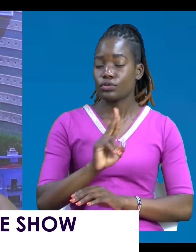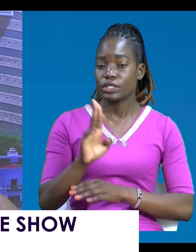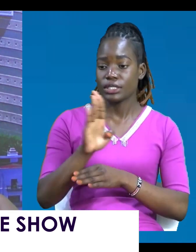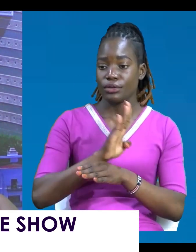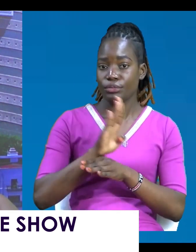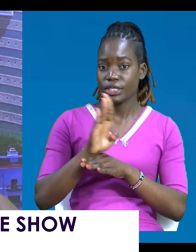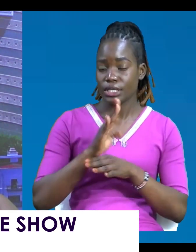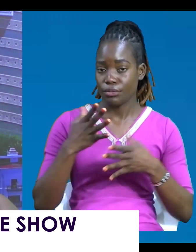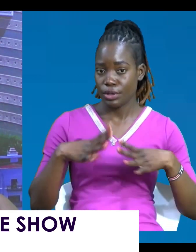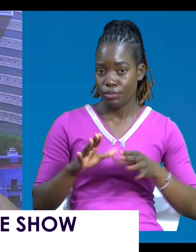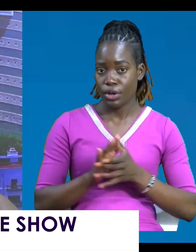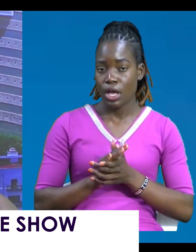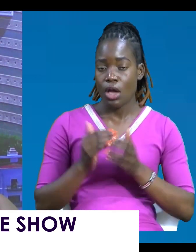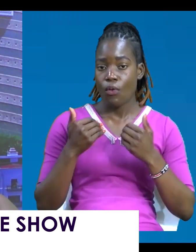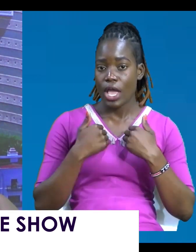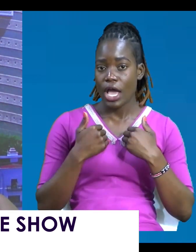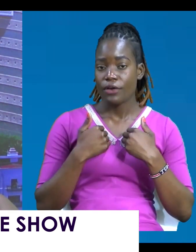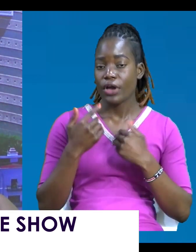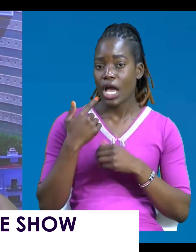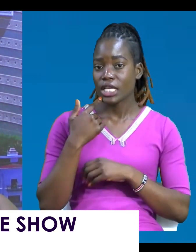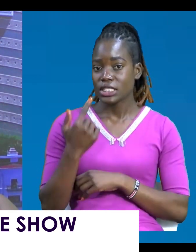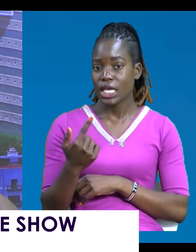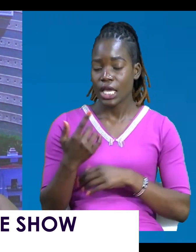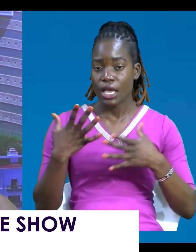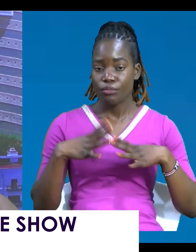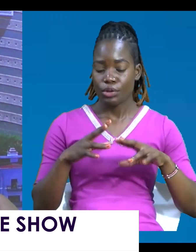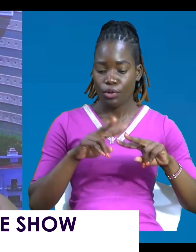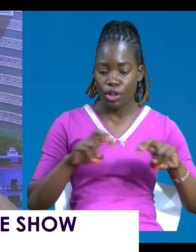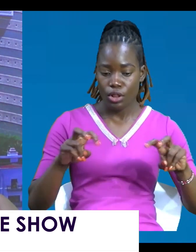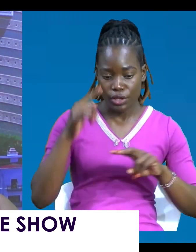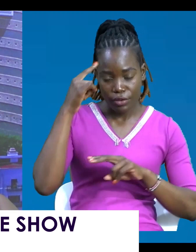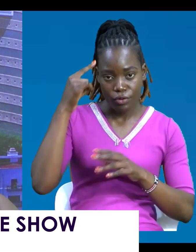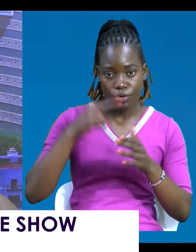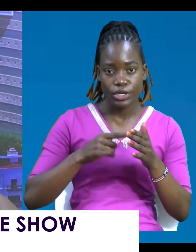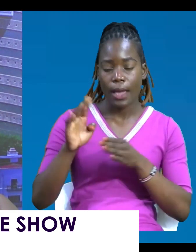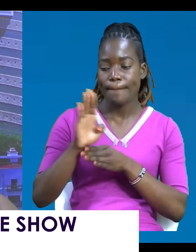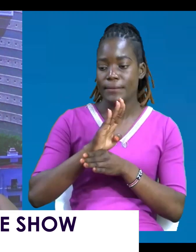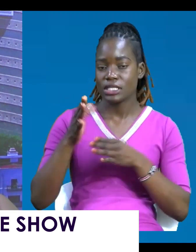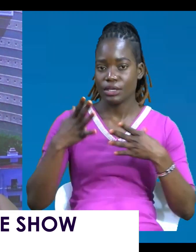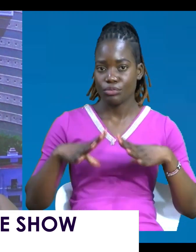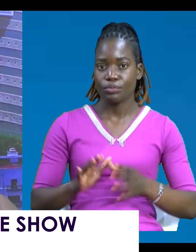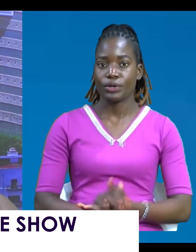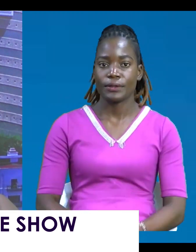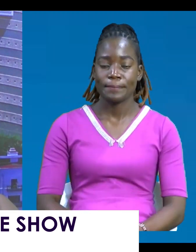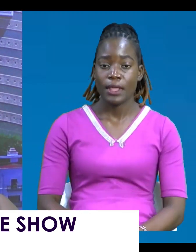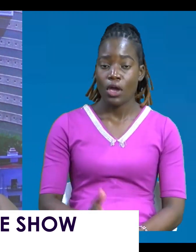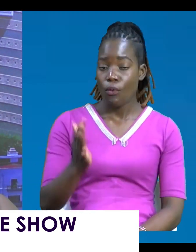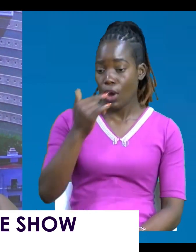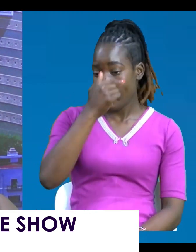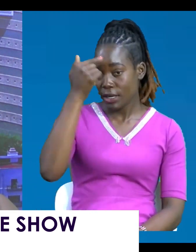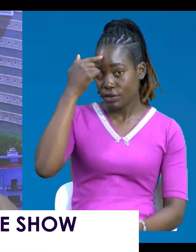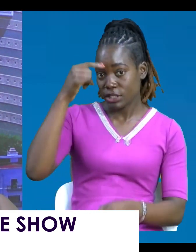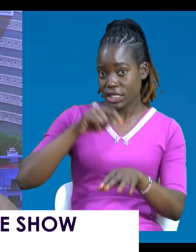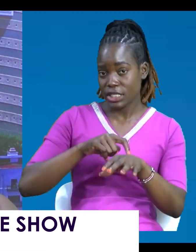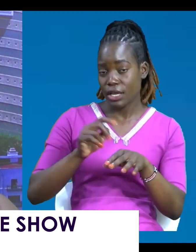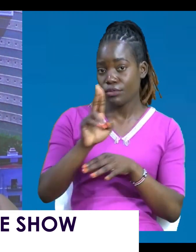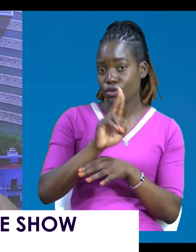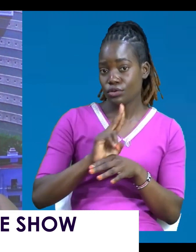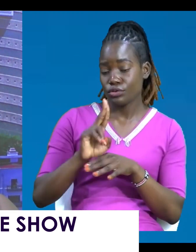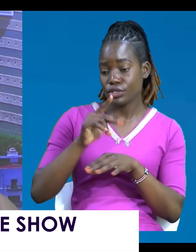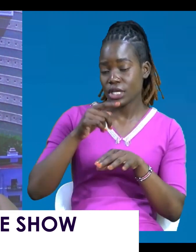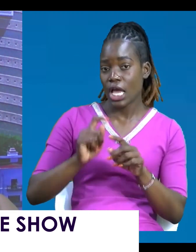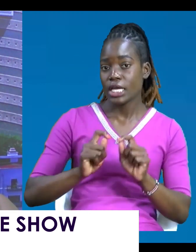people. There is a saying, people look for busy people. Because the moment you use